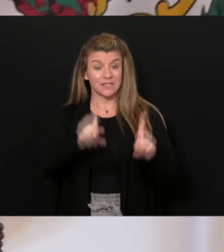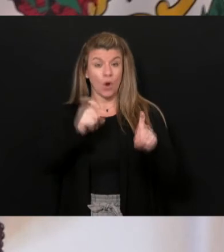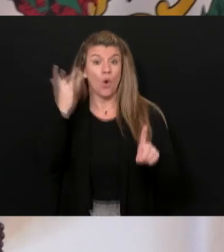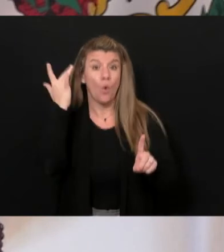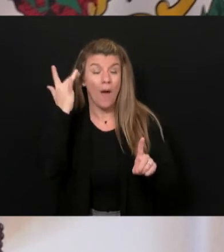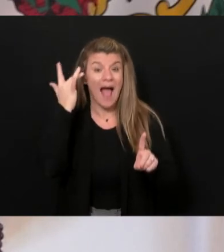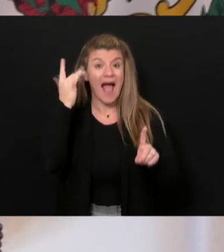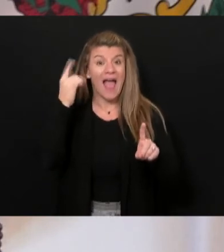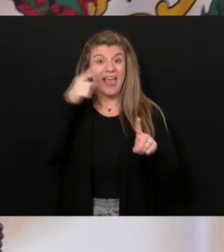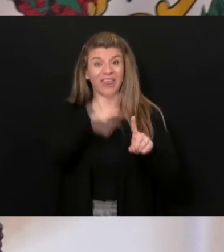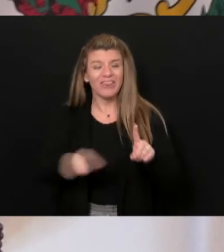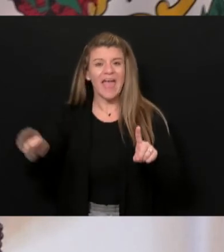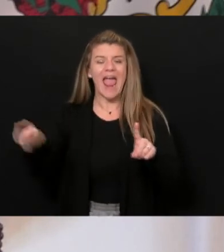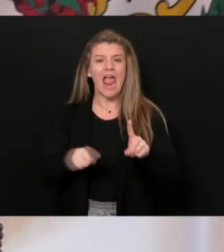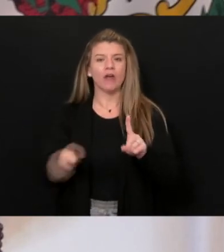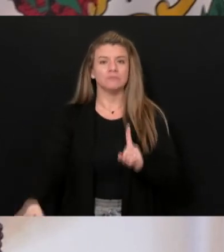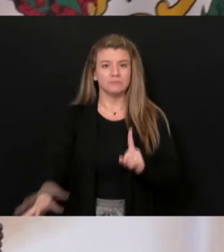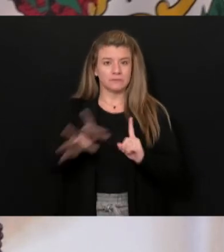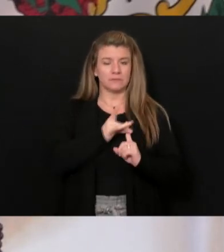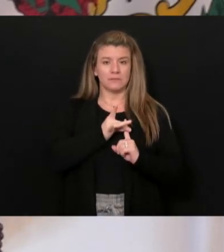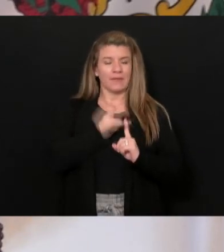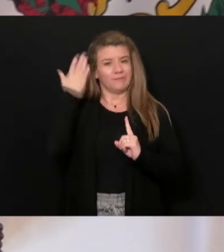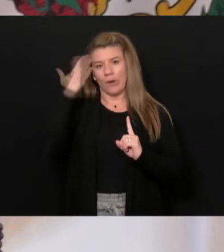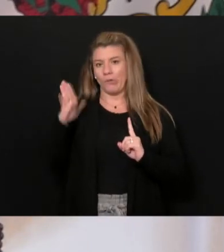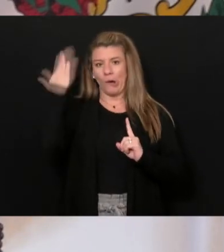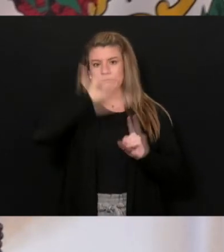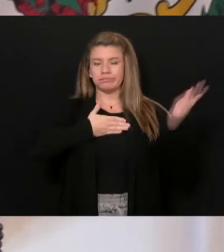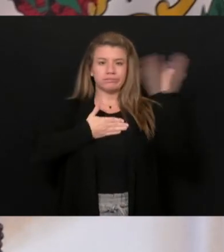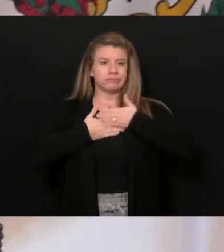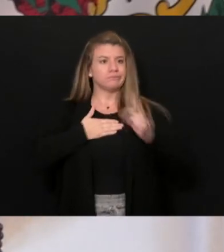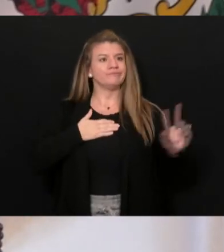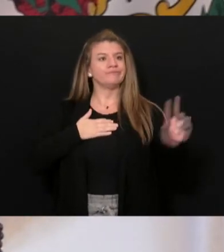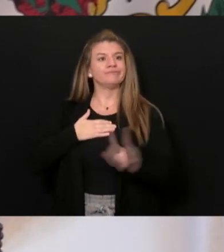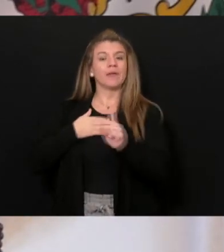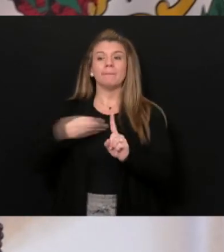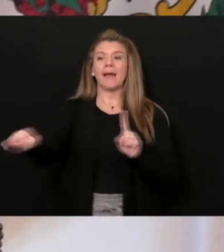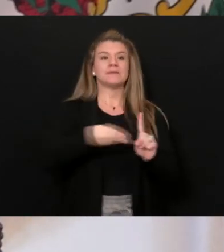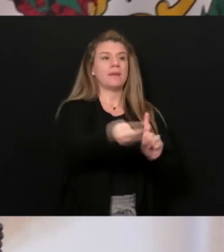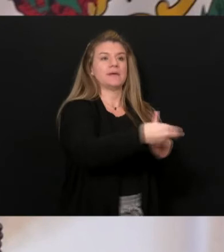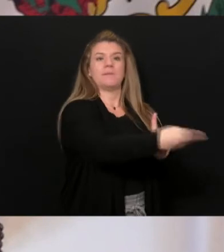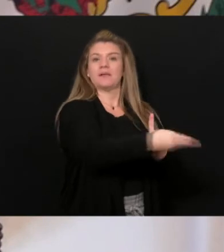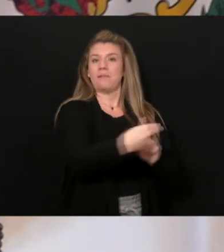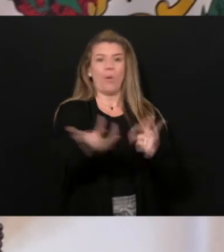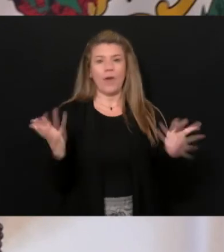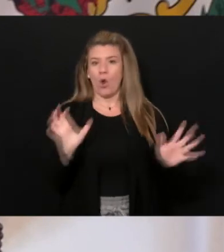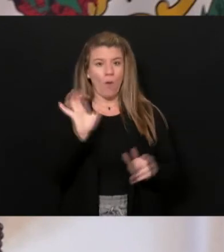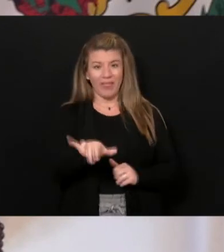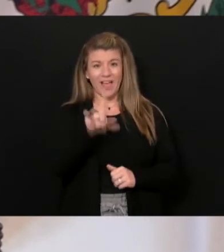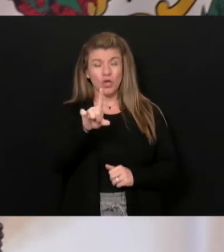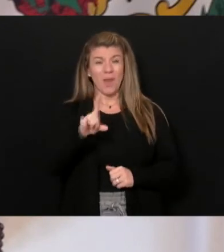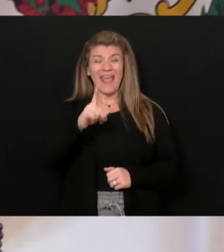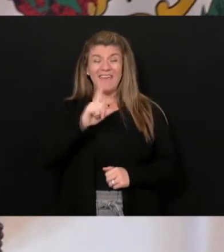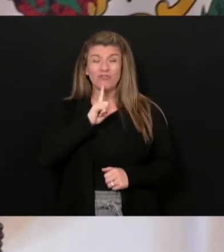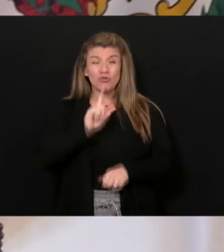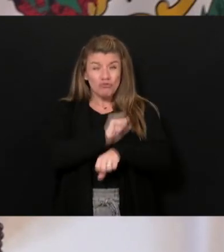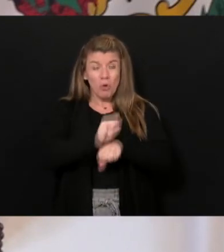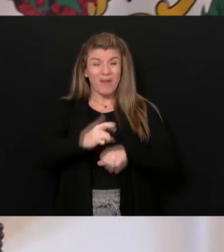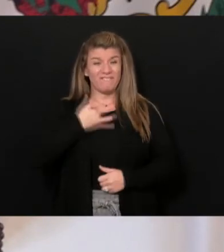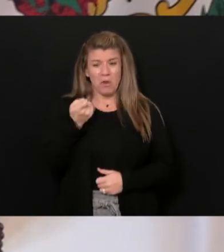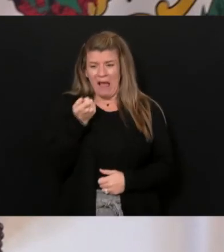of them being asymptomatic and spreading it. So from the standpoint, if you get feeling the least bit